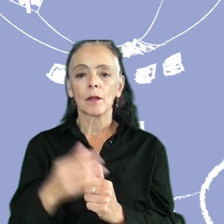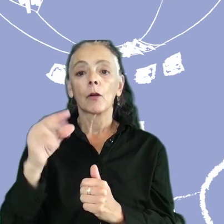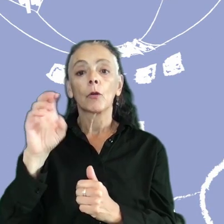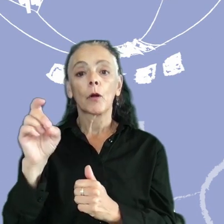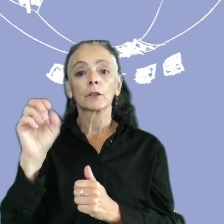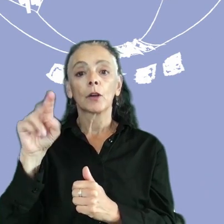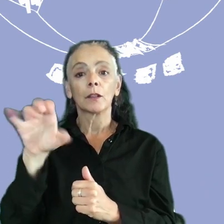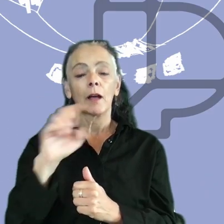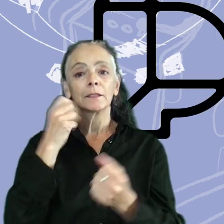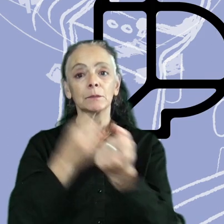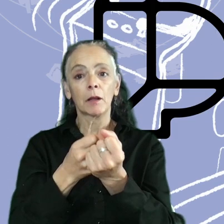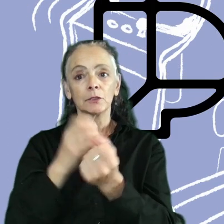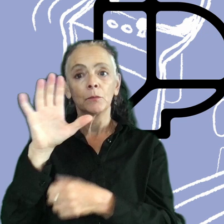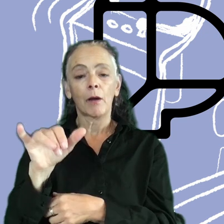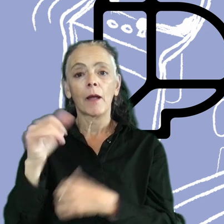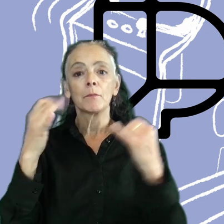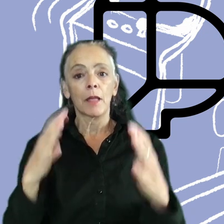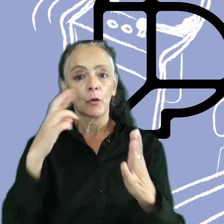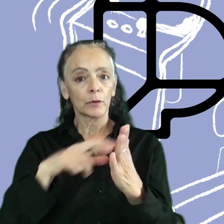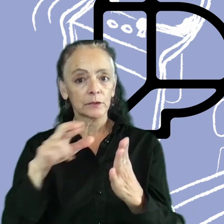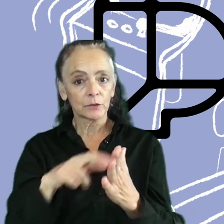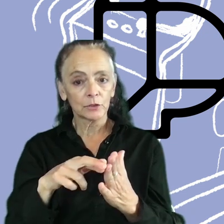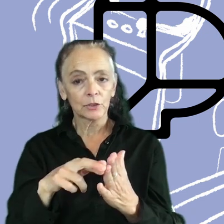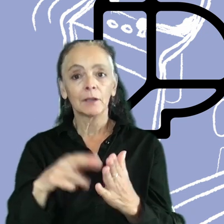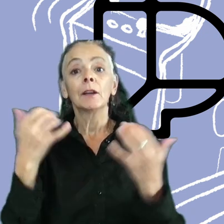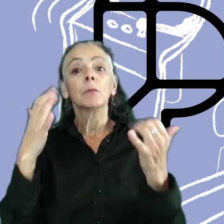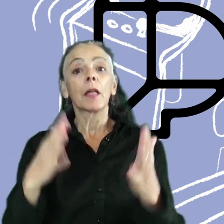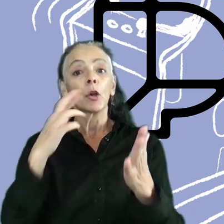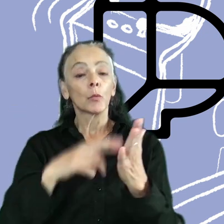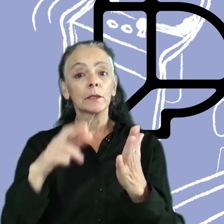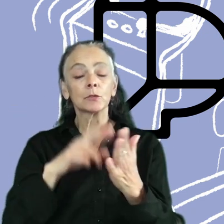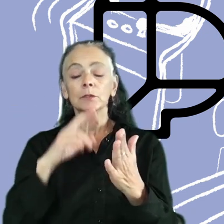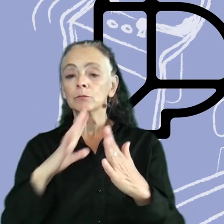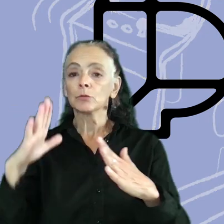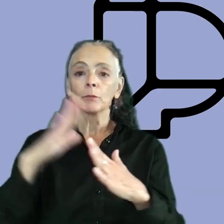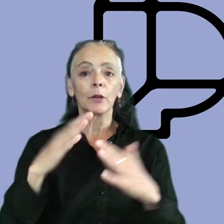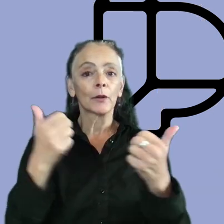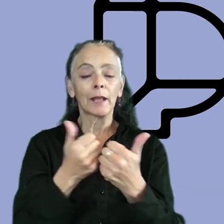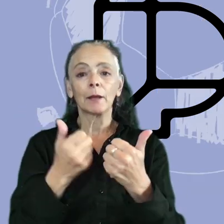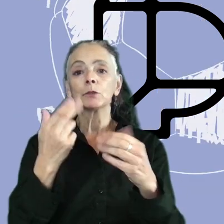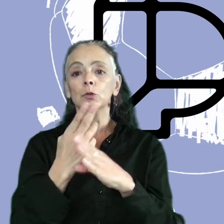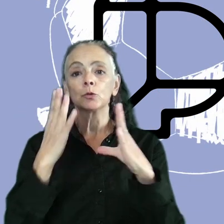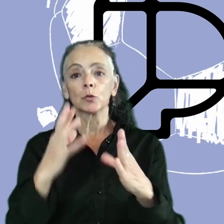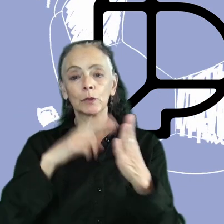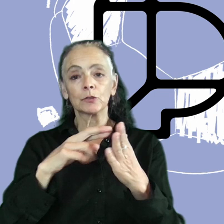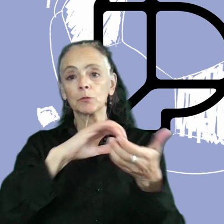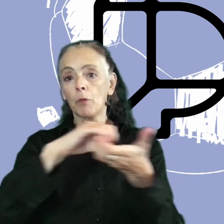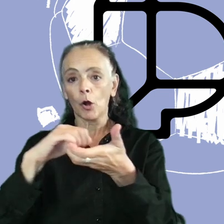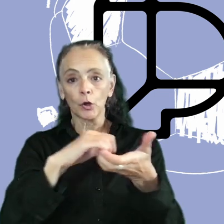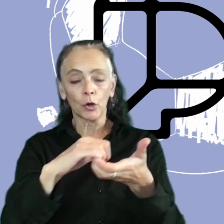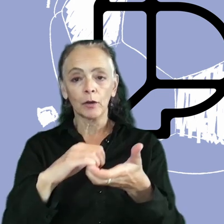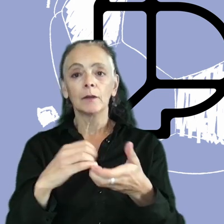grux online is sponsored by player research player research is the premier games user research partner enabling game dev to gain